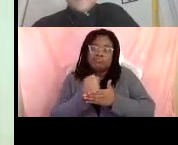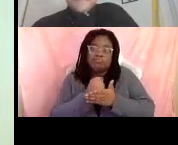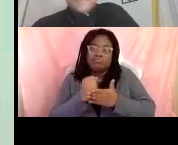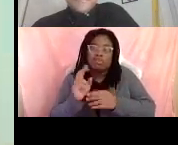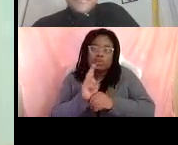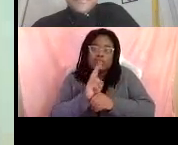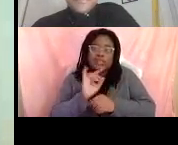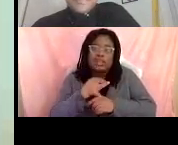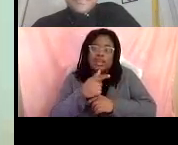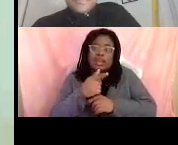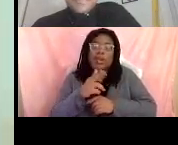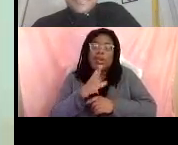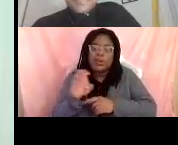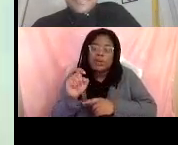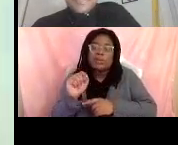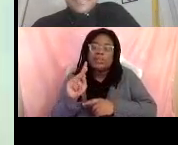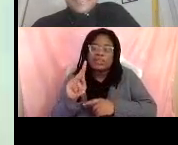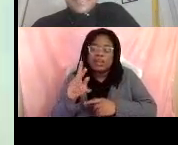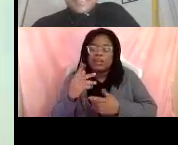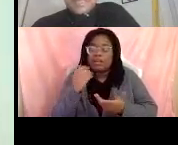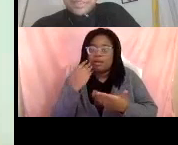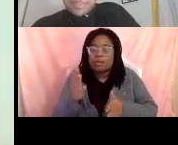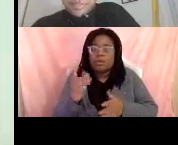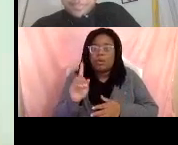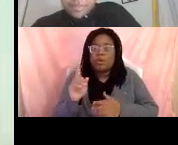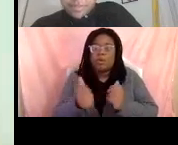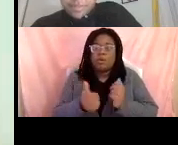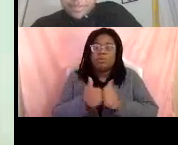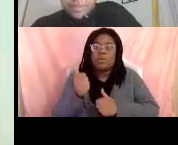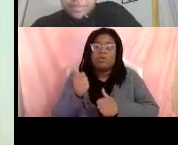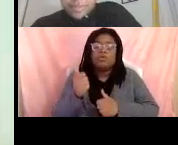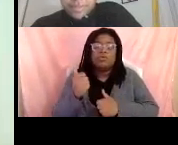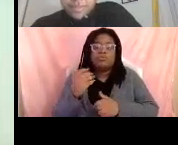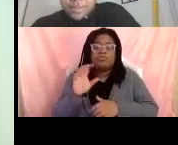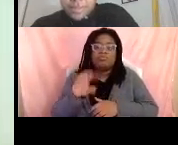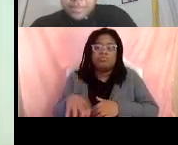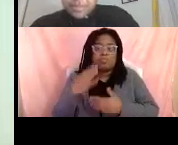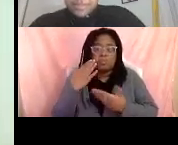Yep. Kind of know where most things are going to end up.